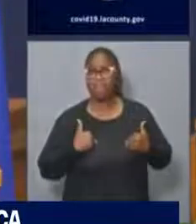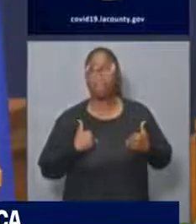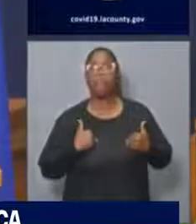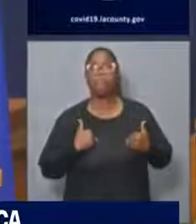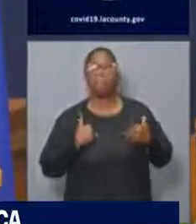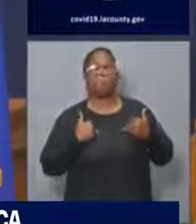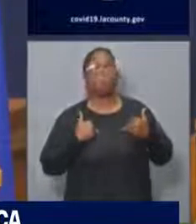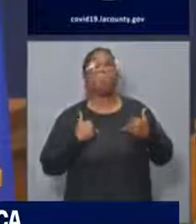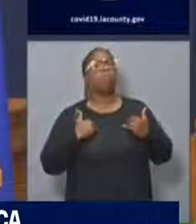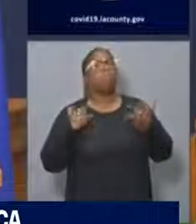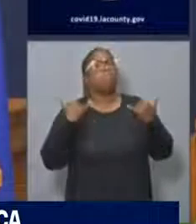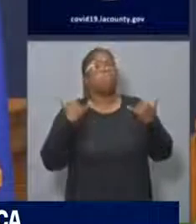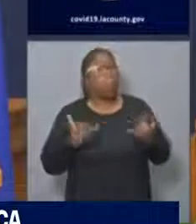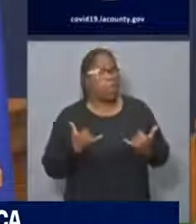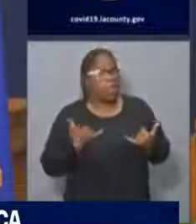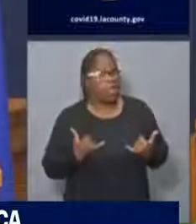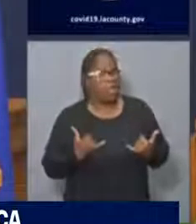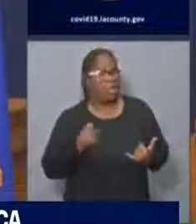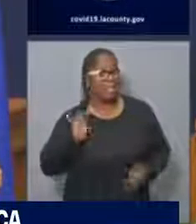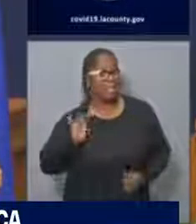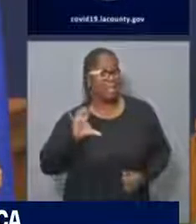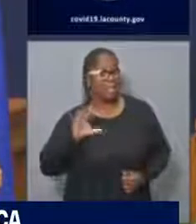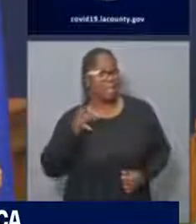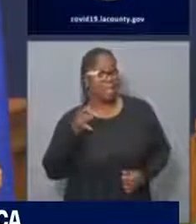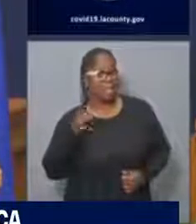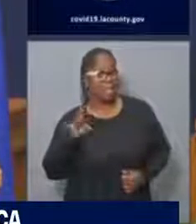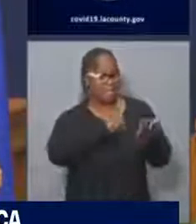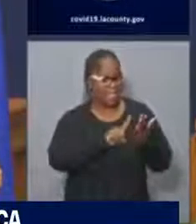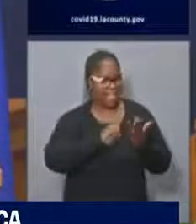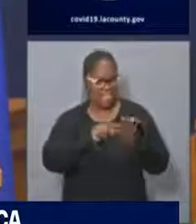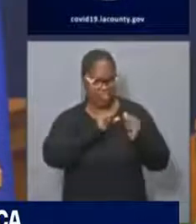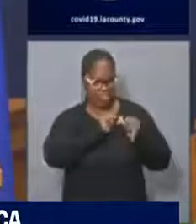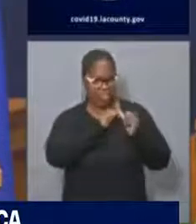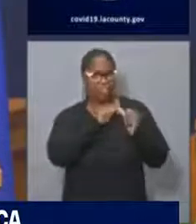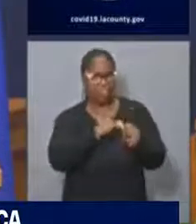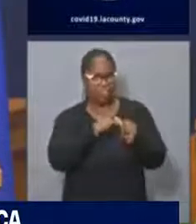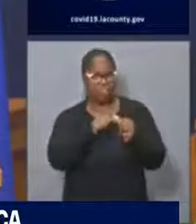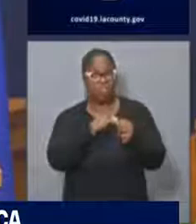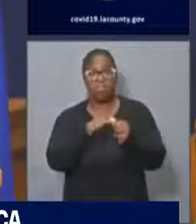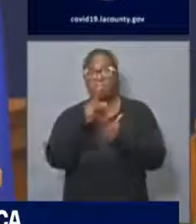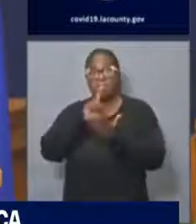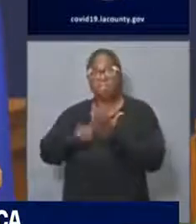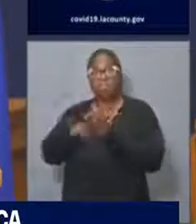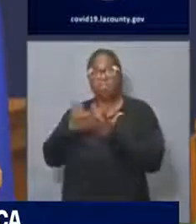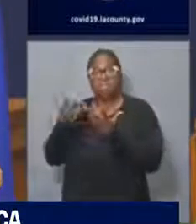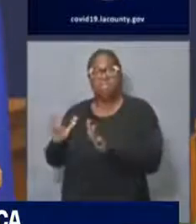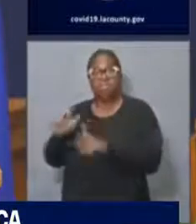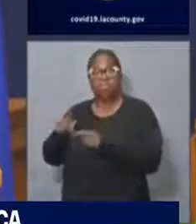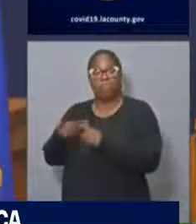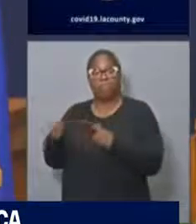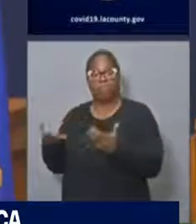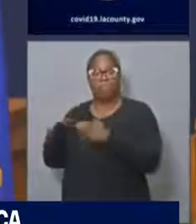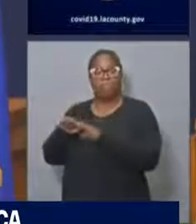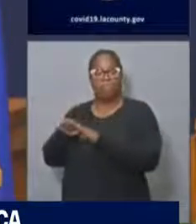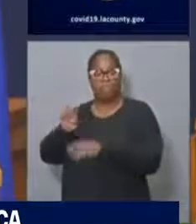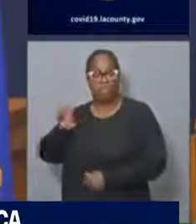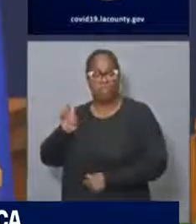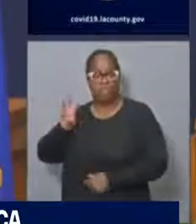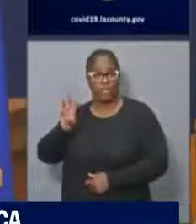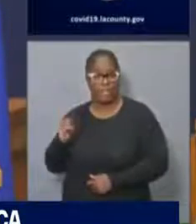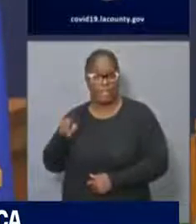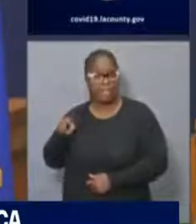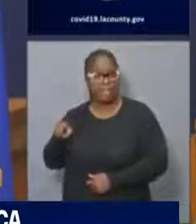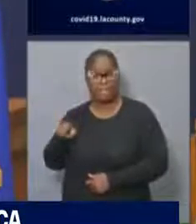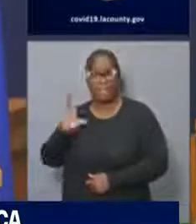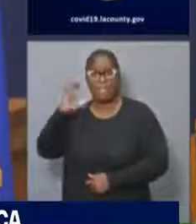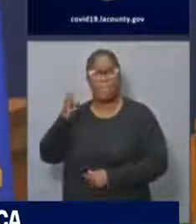currently are investigating at 718 sites, closed investigations at 260 sites where they